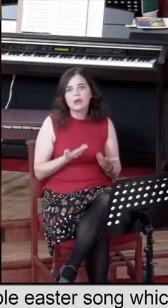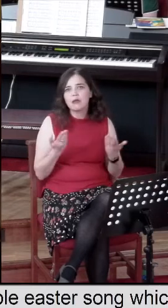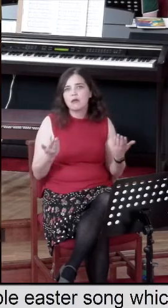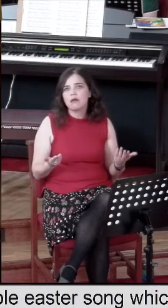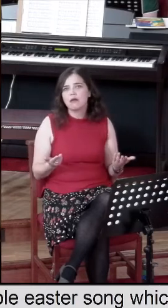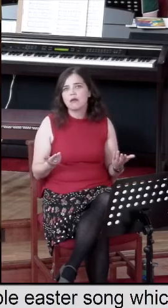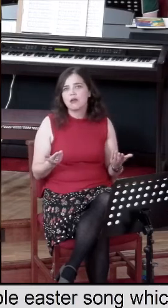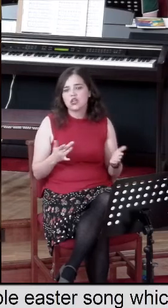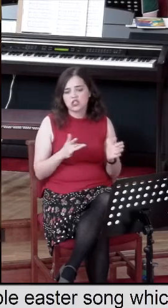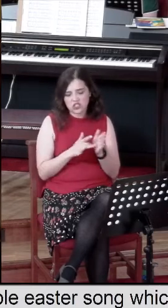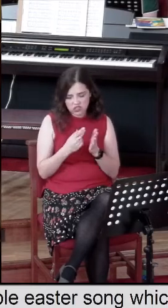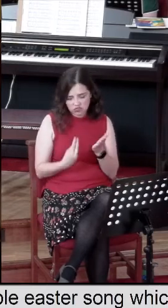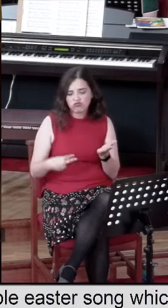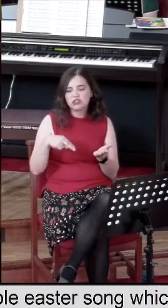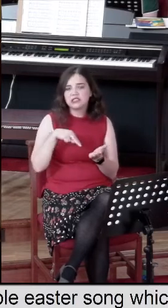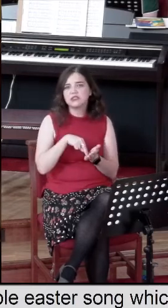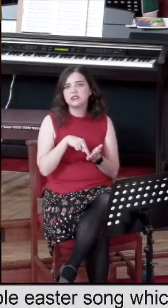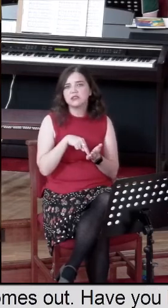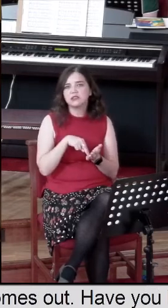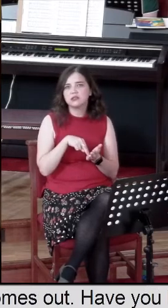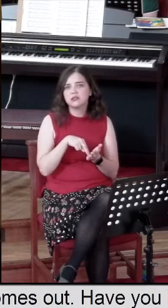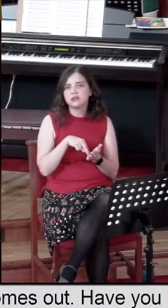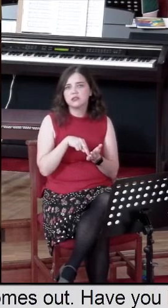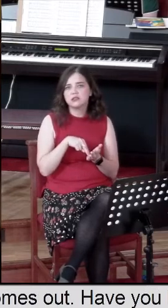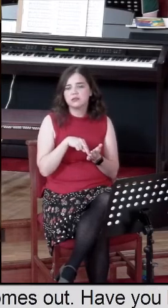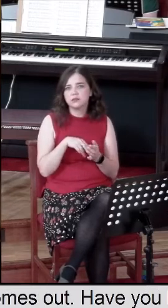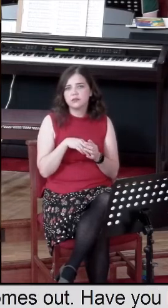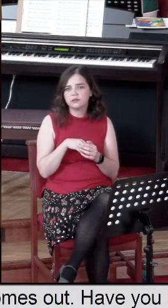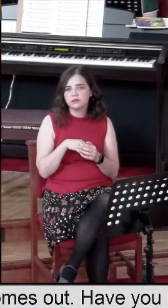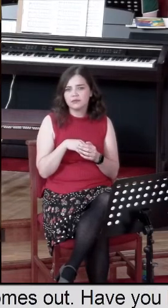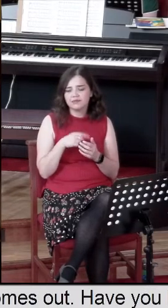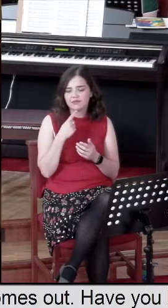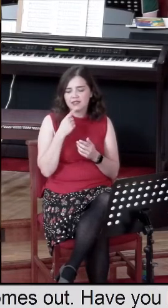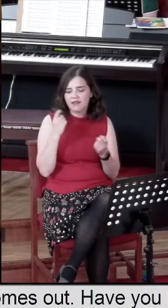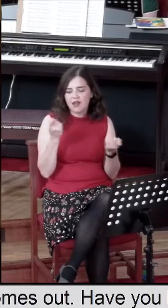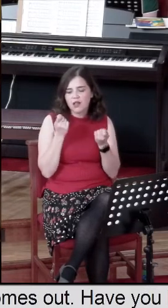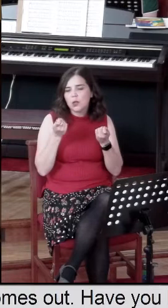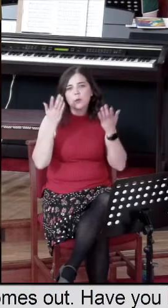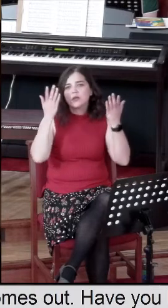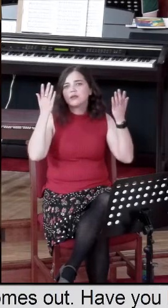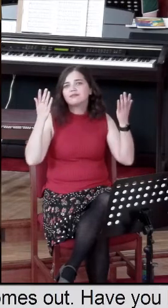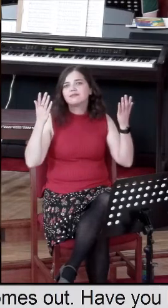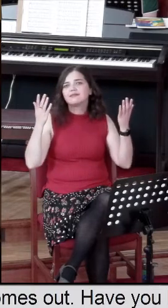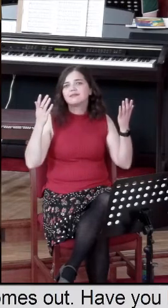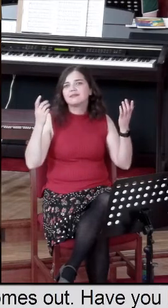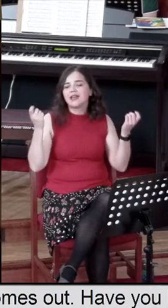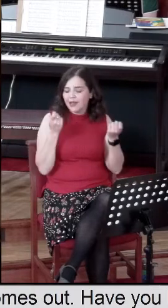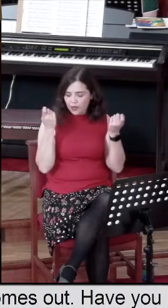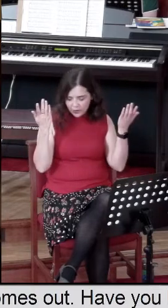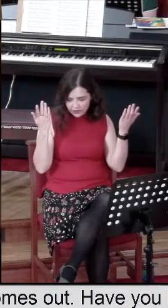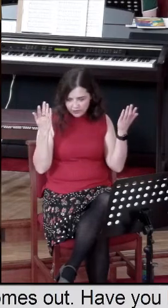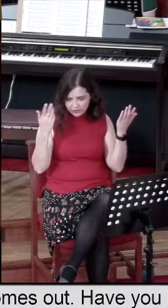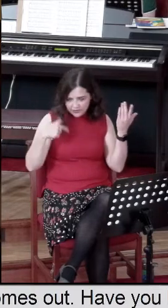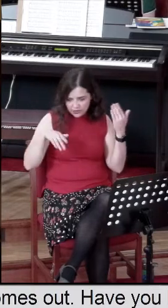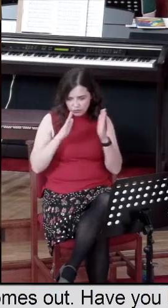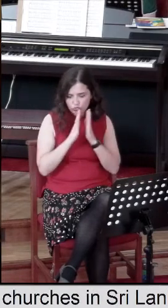Jesus is risen. And well might we say, hallelujah. Let's pray.